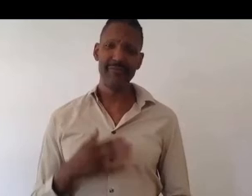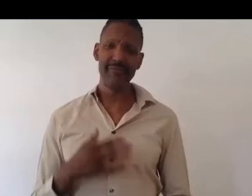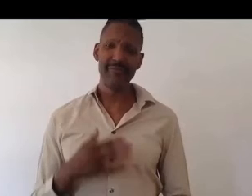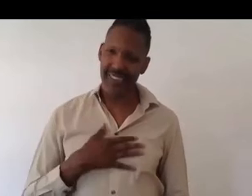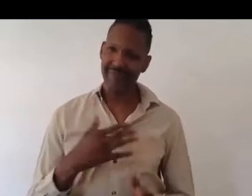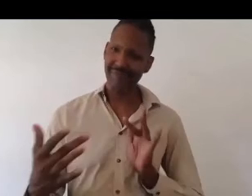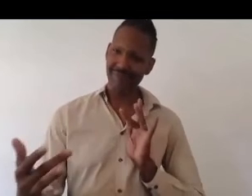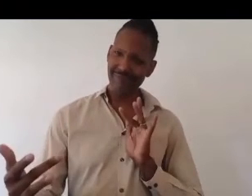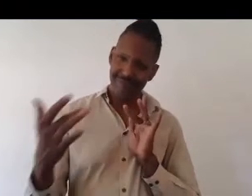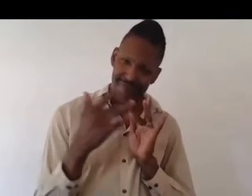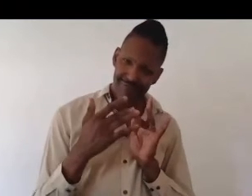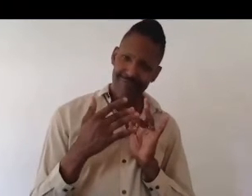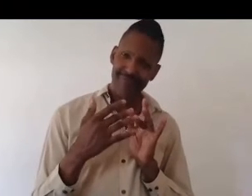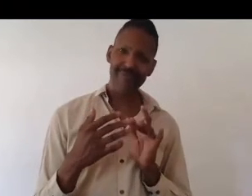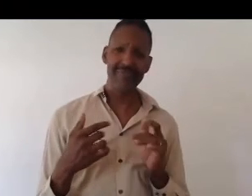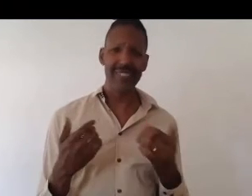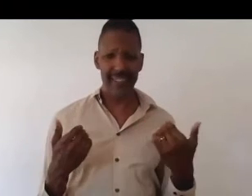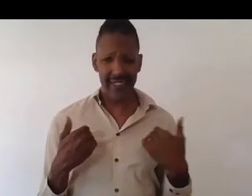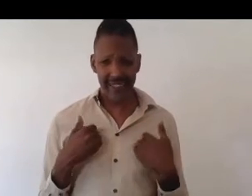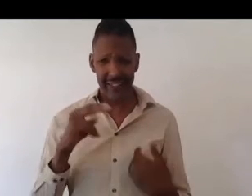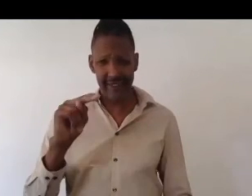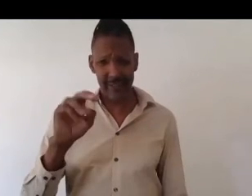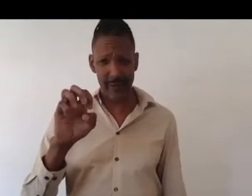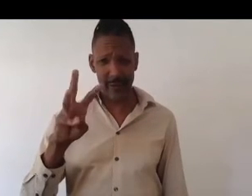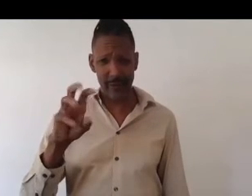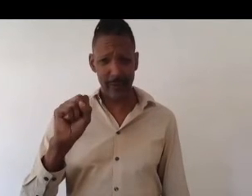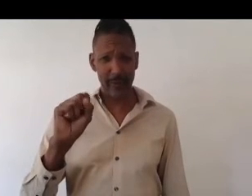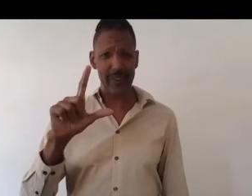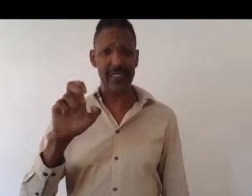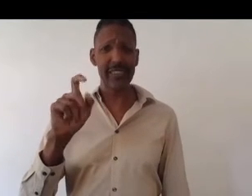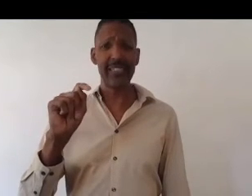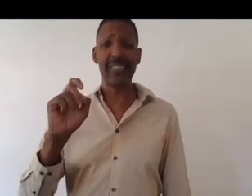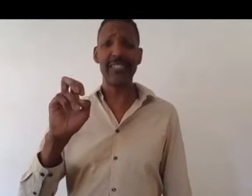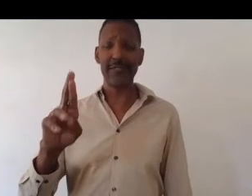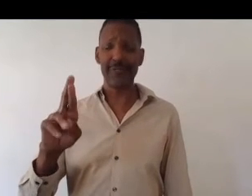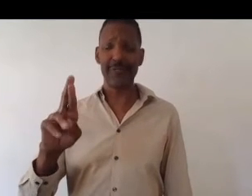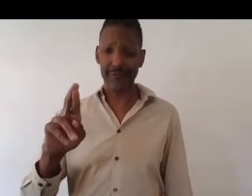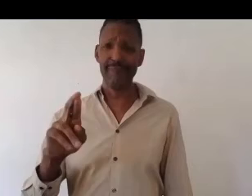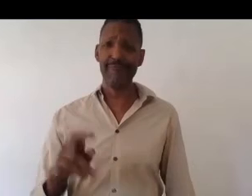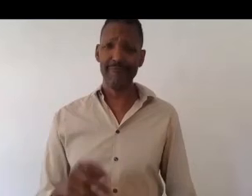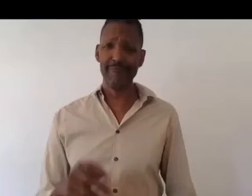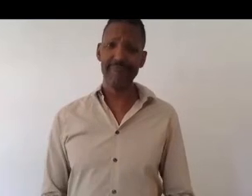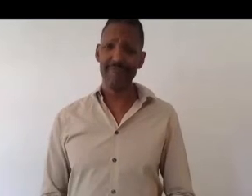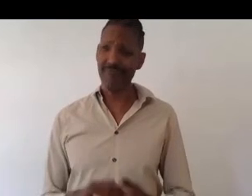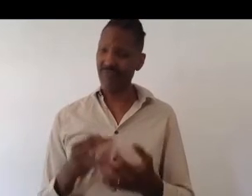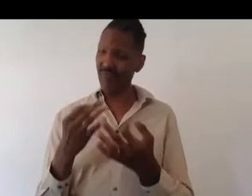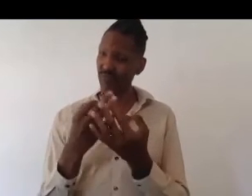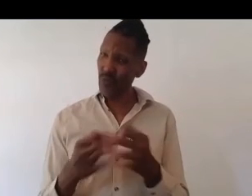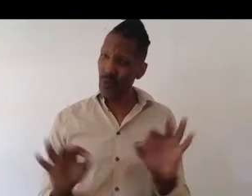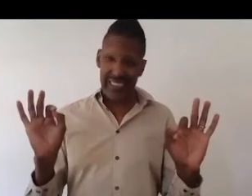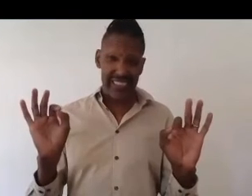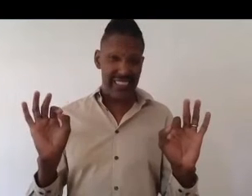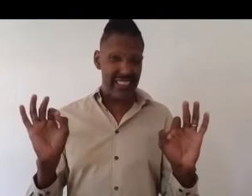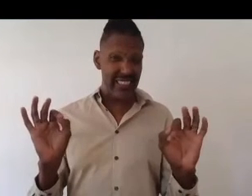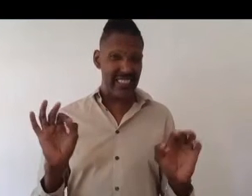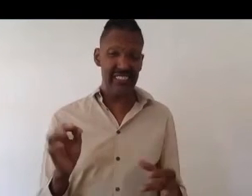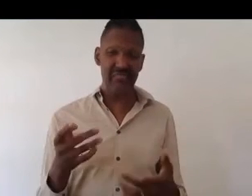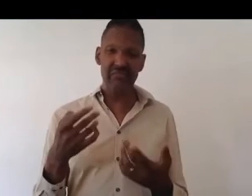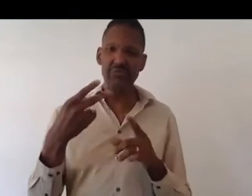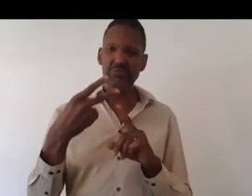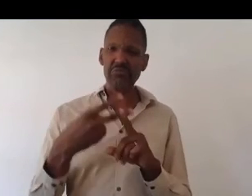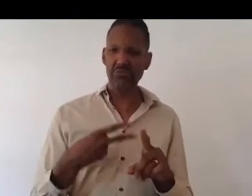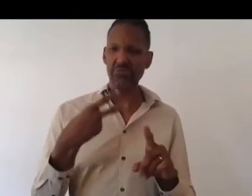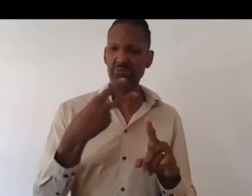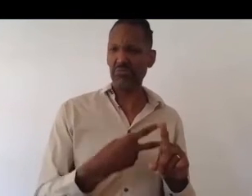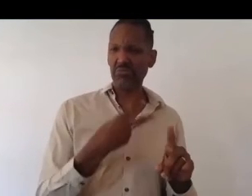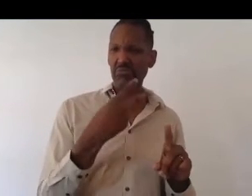interest. So please do reach out. We also have a newsletter for EC STEM Lab. That's free. It comes about